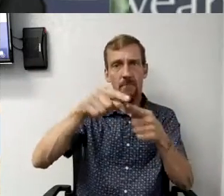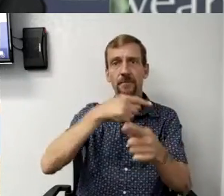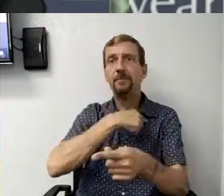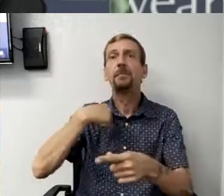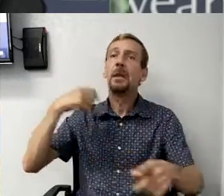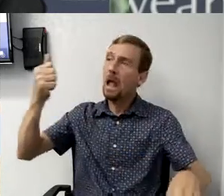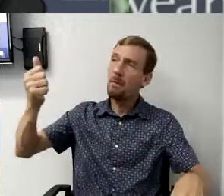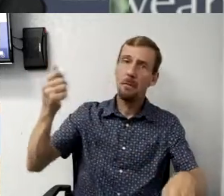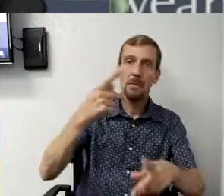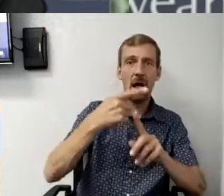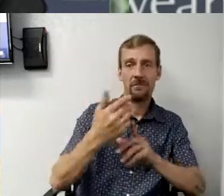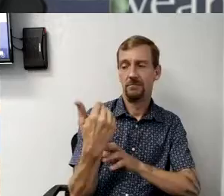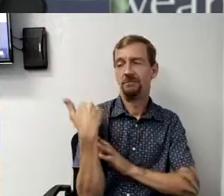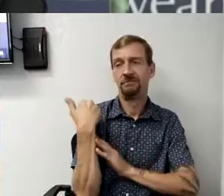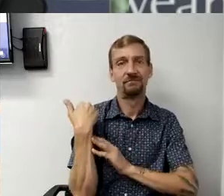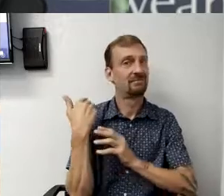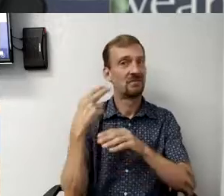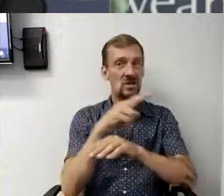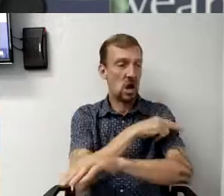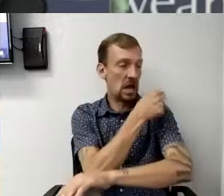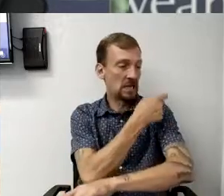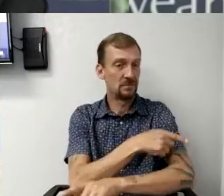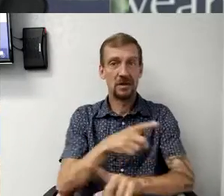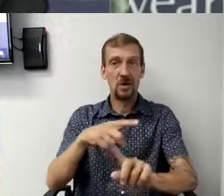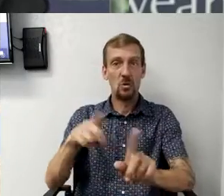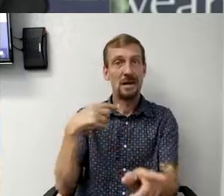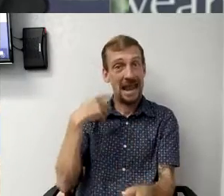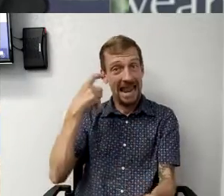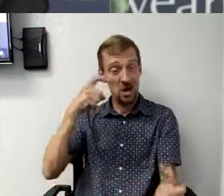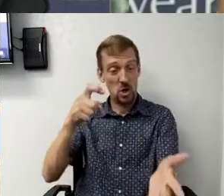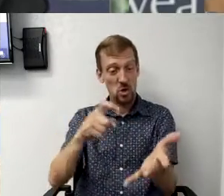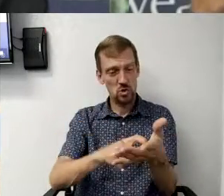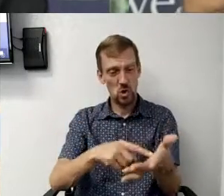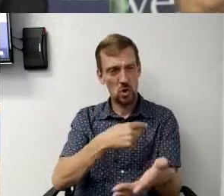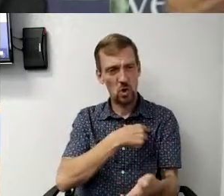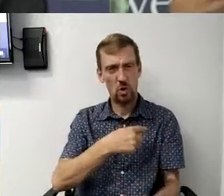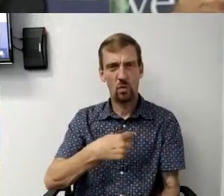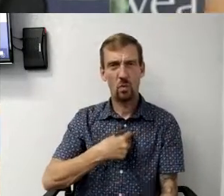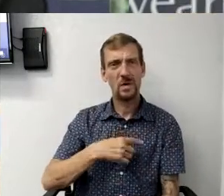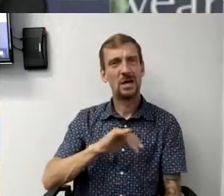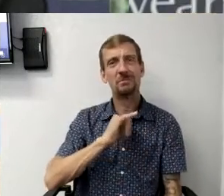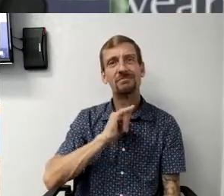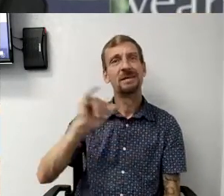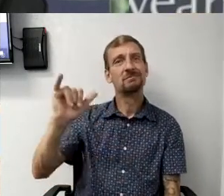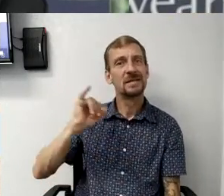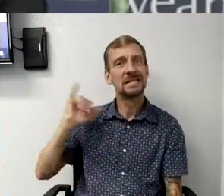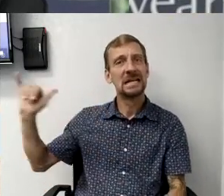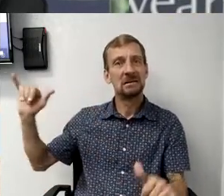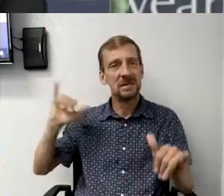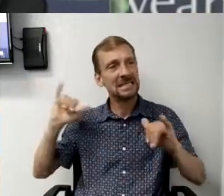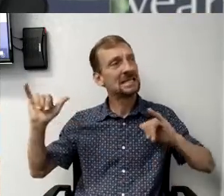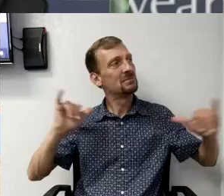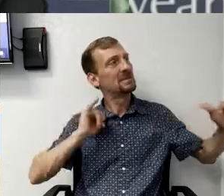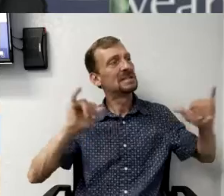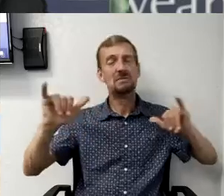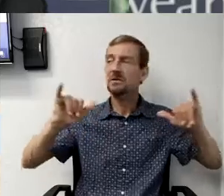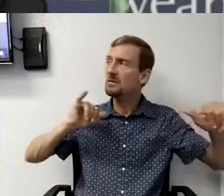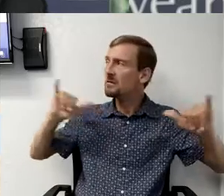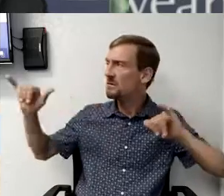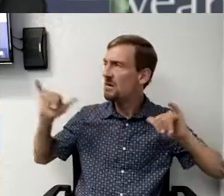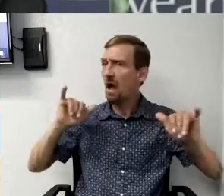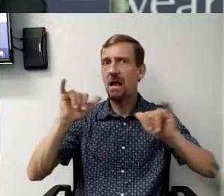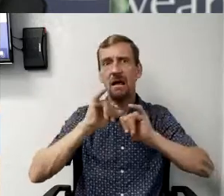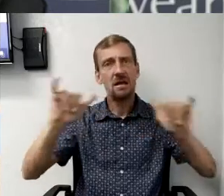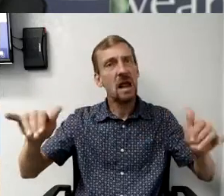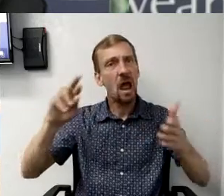hospital, there really wasn't a whole heck of a lot of things that they were doing that we felt like we were missing out on. We've been looking at the same